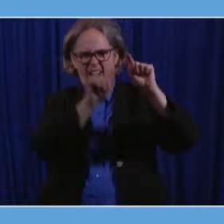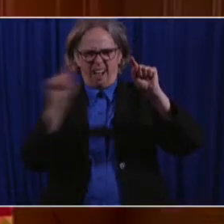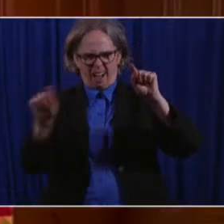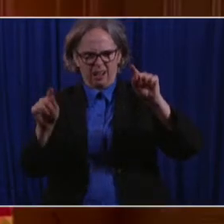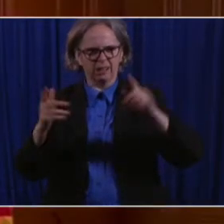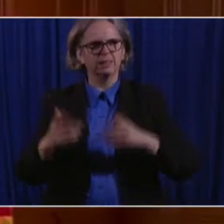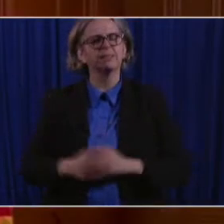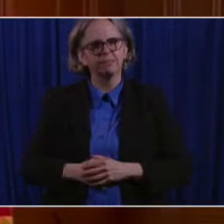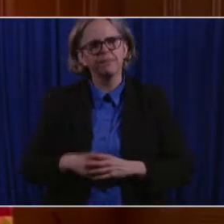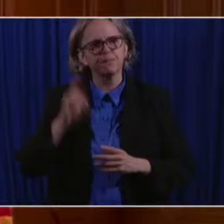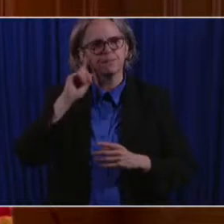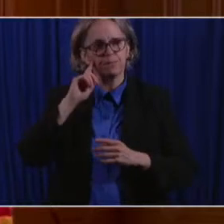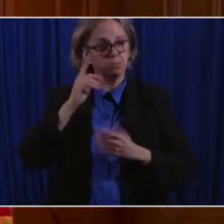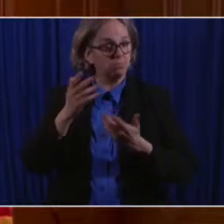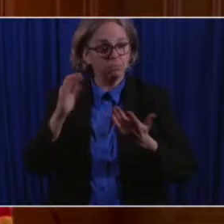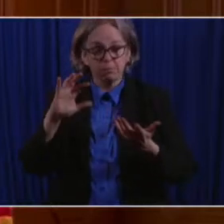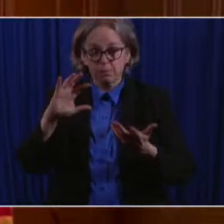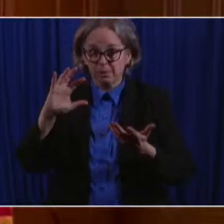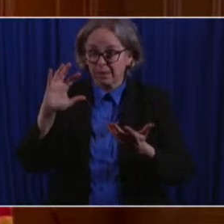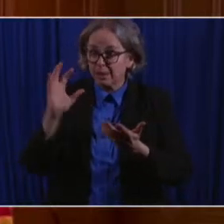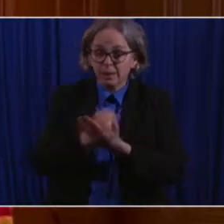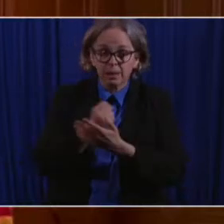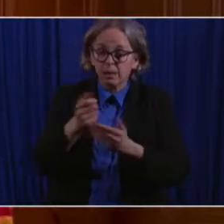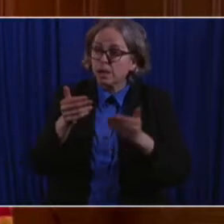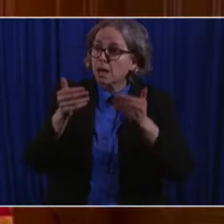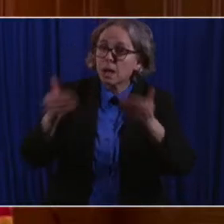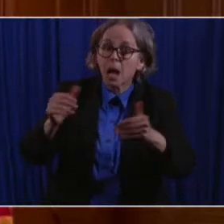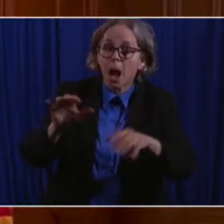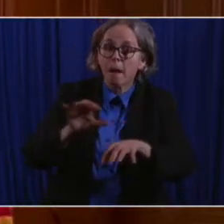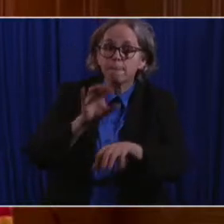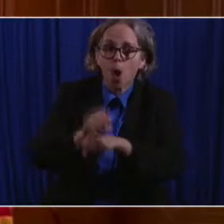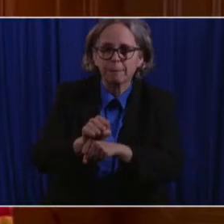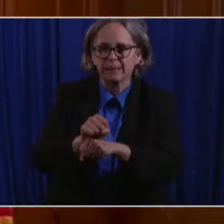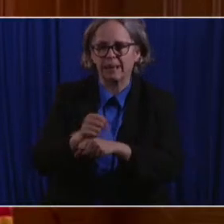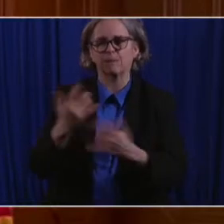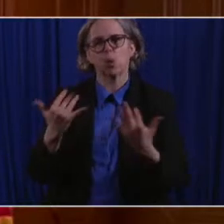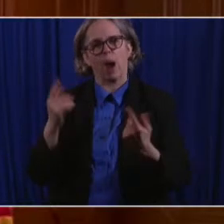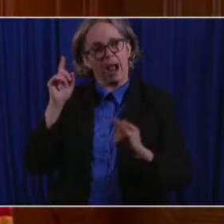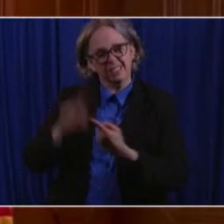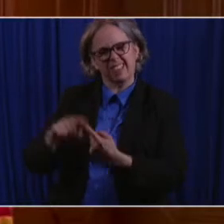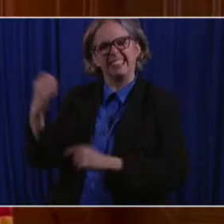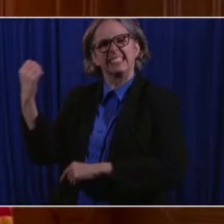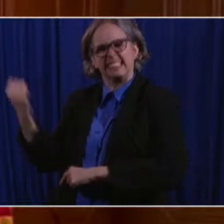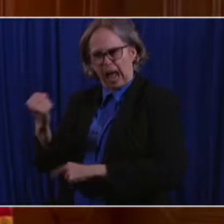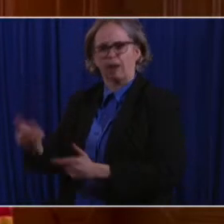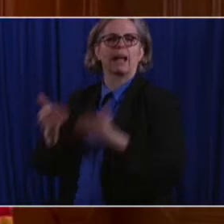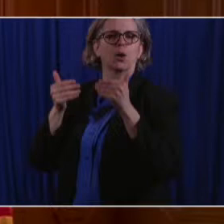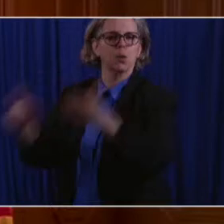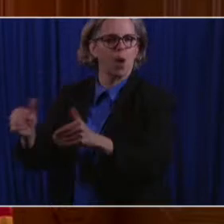Saturday, this Saturday, in our state central scheduling tool. Check